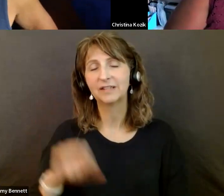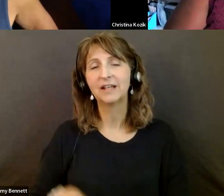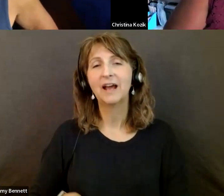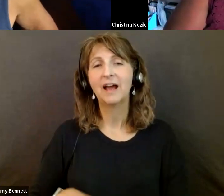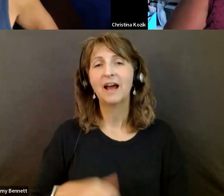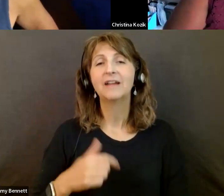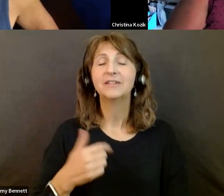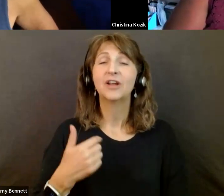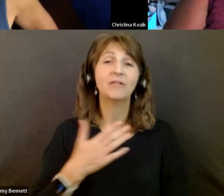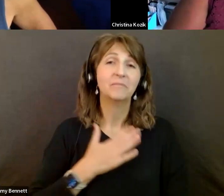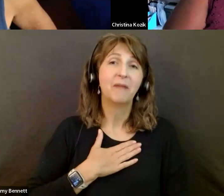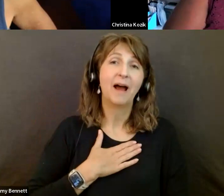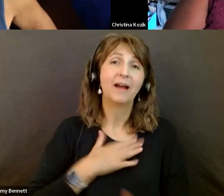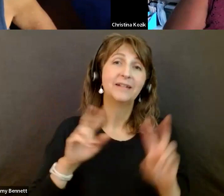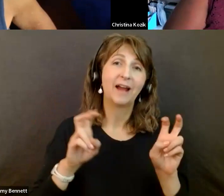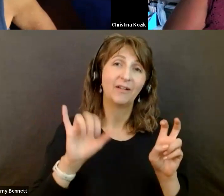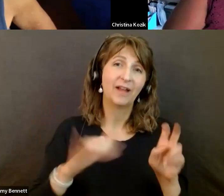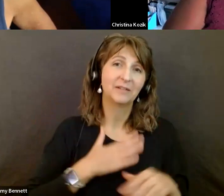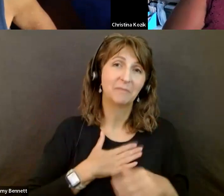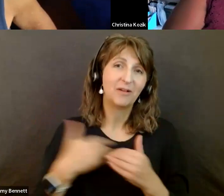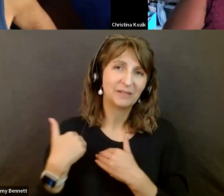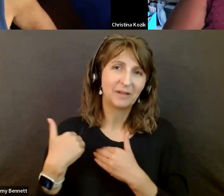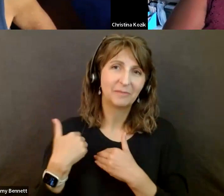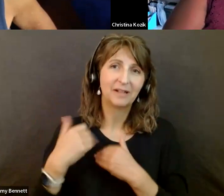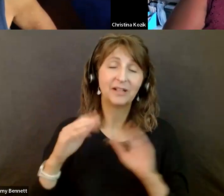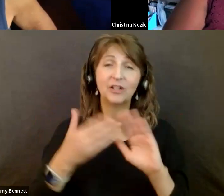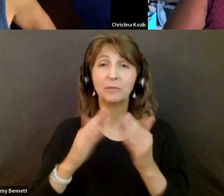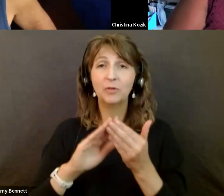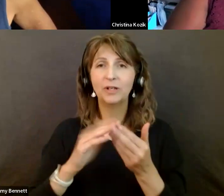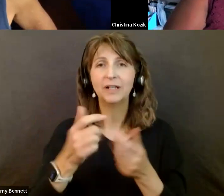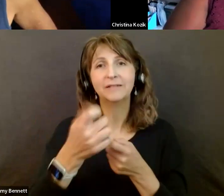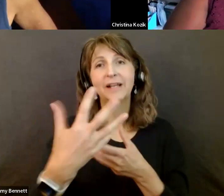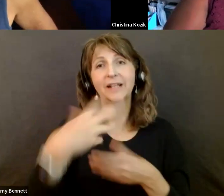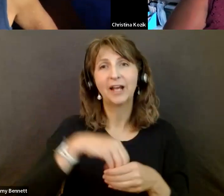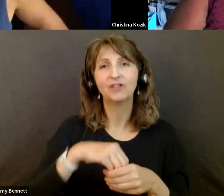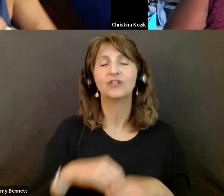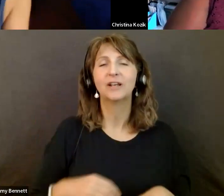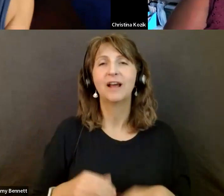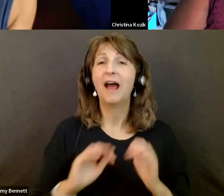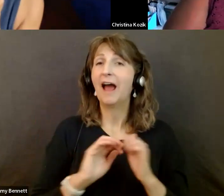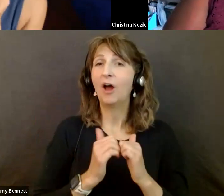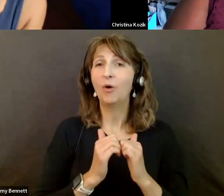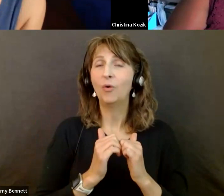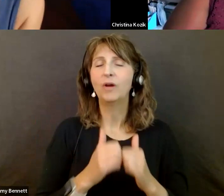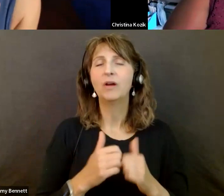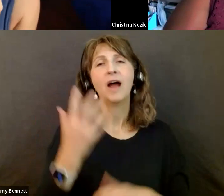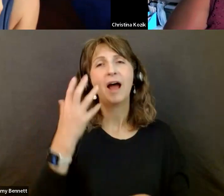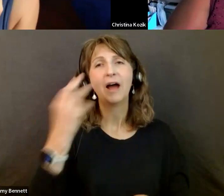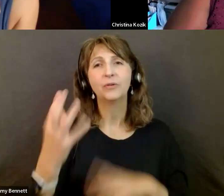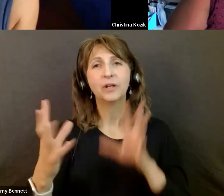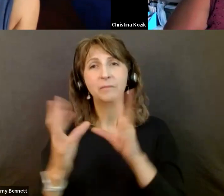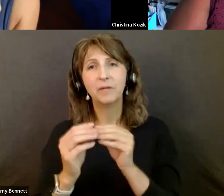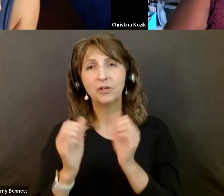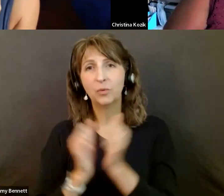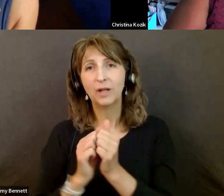engage the community, and I do that in a couple of different ways. I do that by going out and meeting providers and families